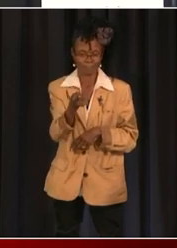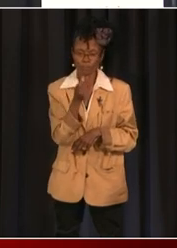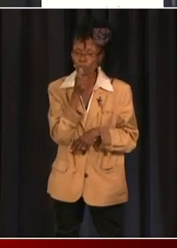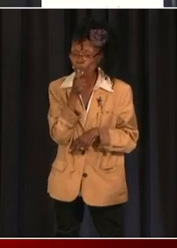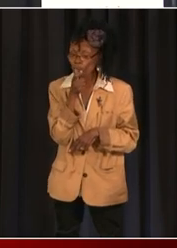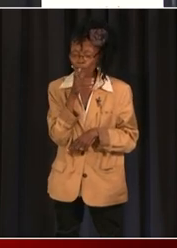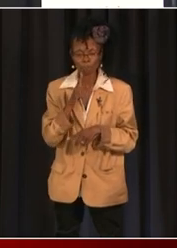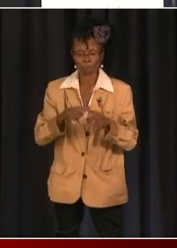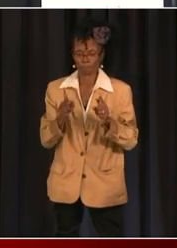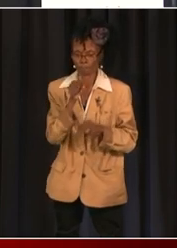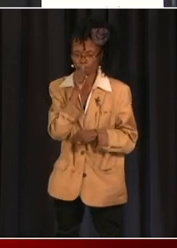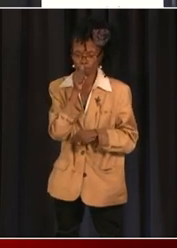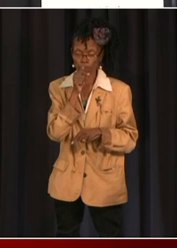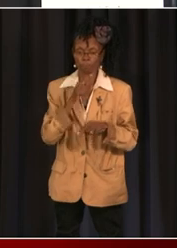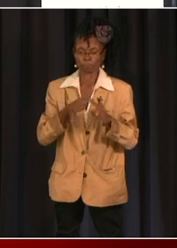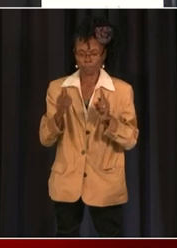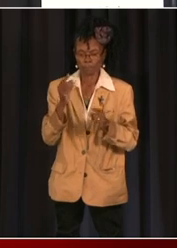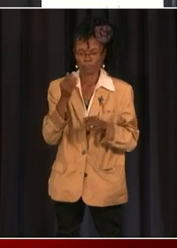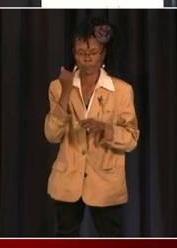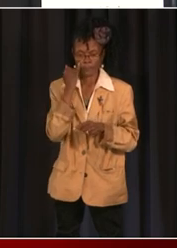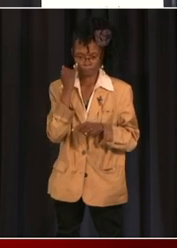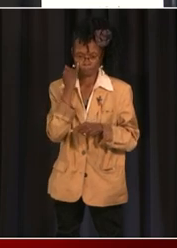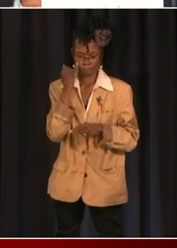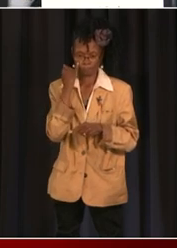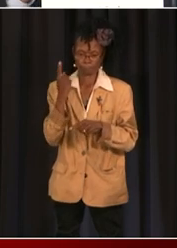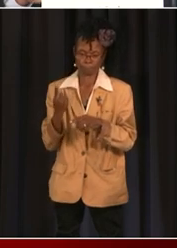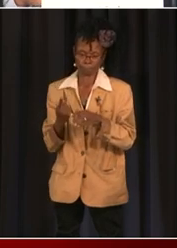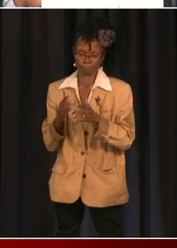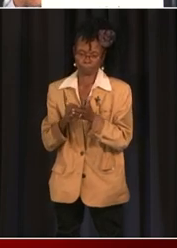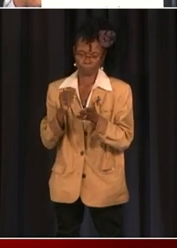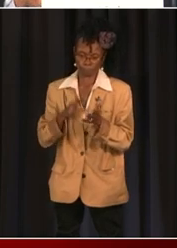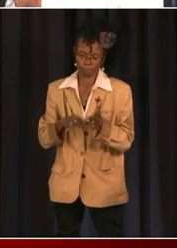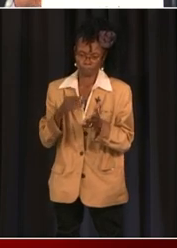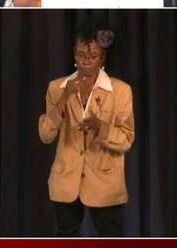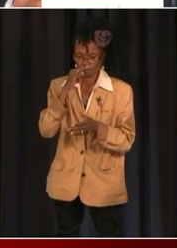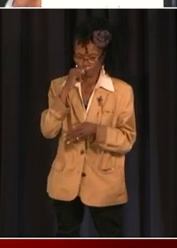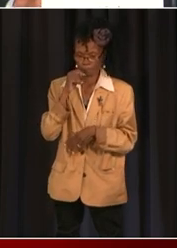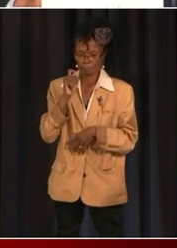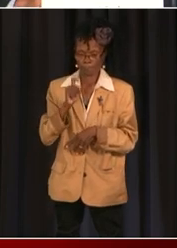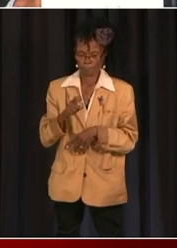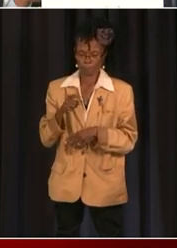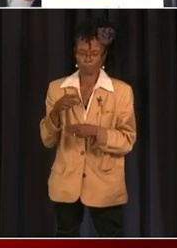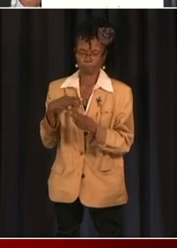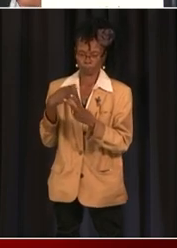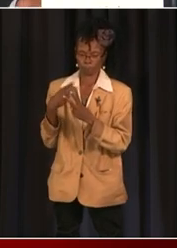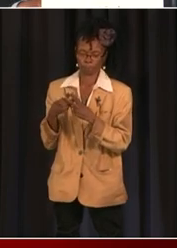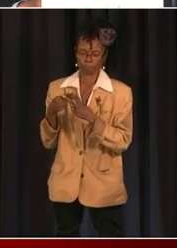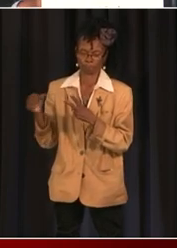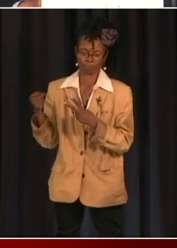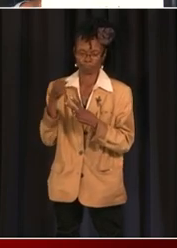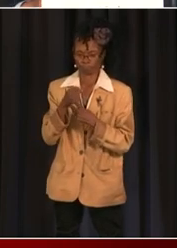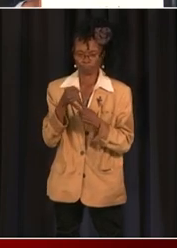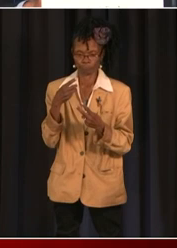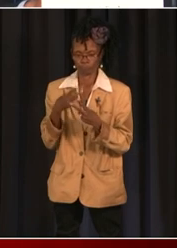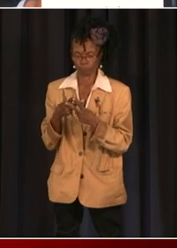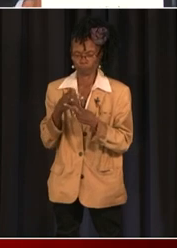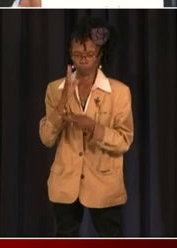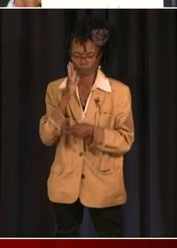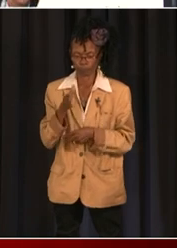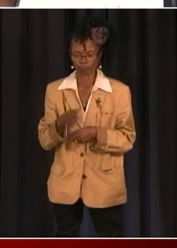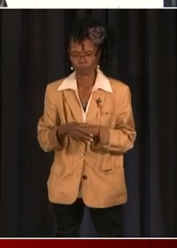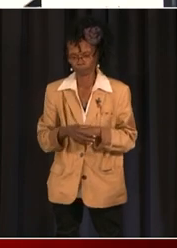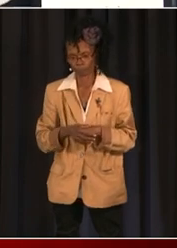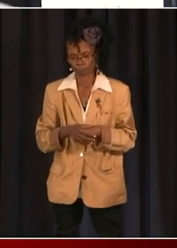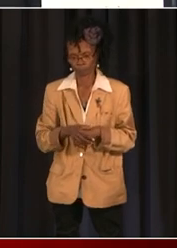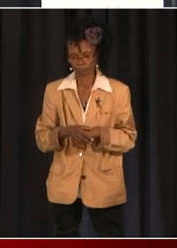but they will also be informed if their student needs to quarantine as a result of a positive COVID case in the school